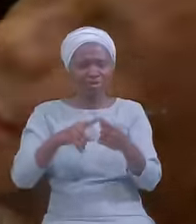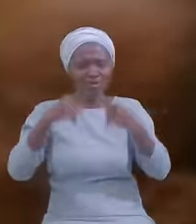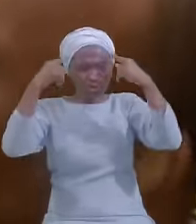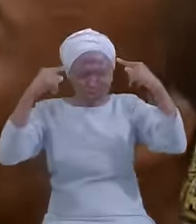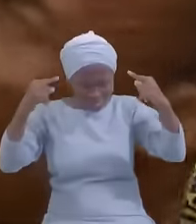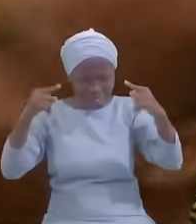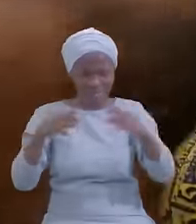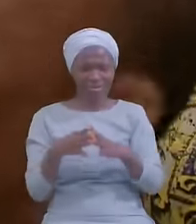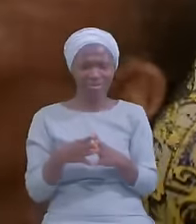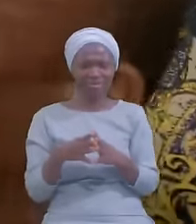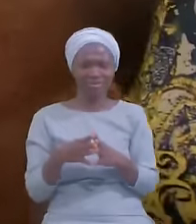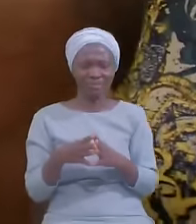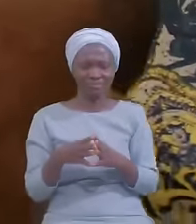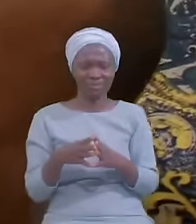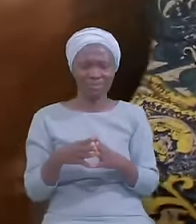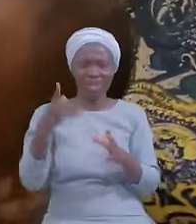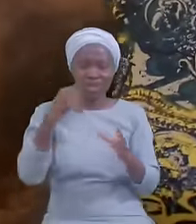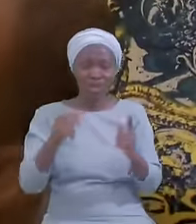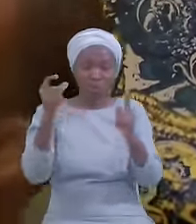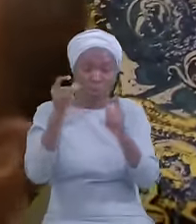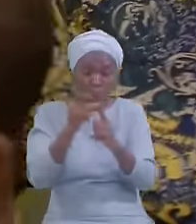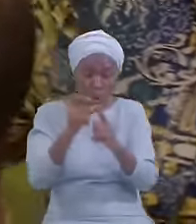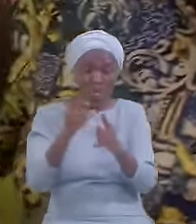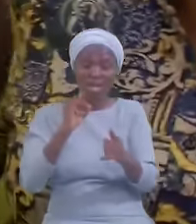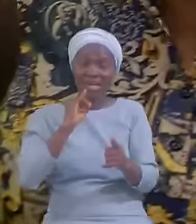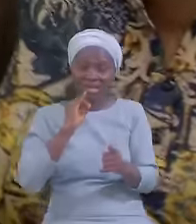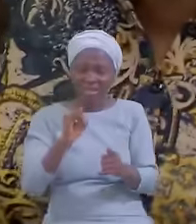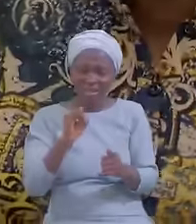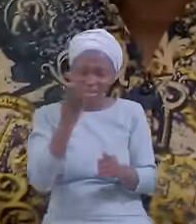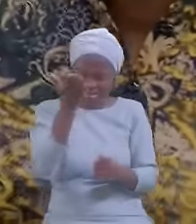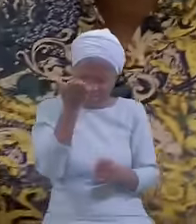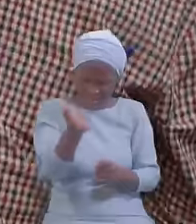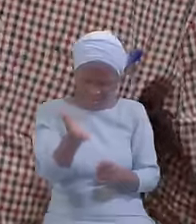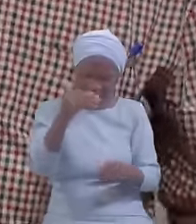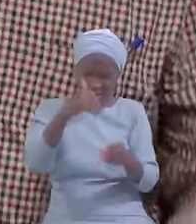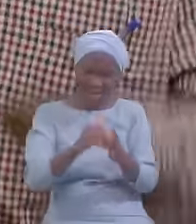succeed. The word is right there.